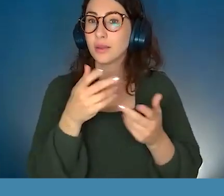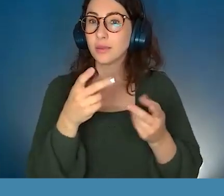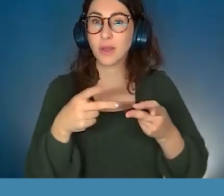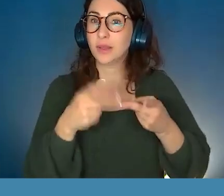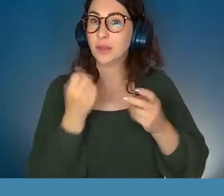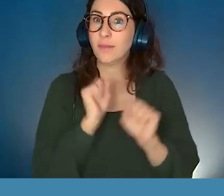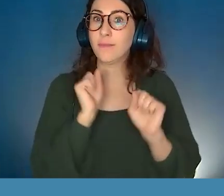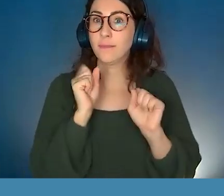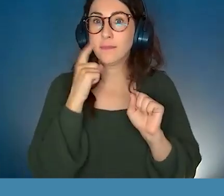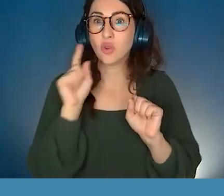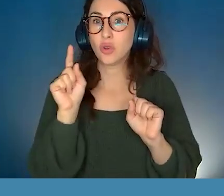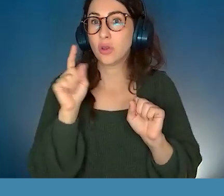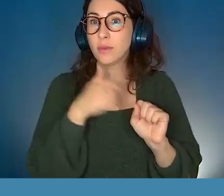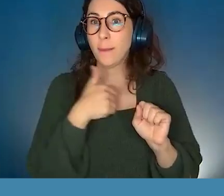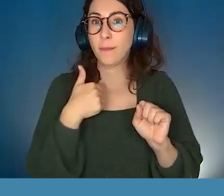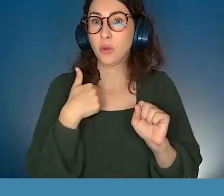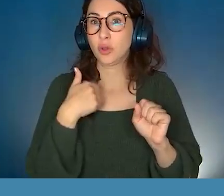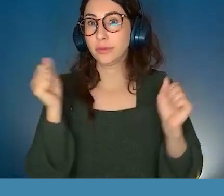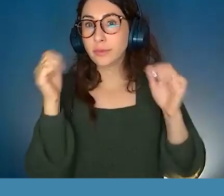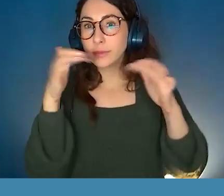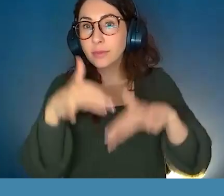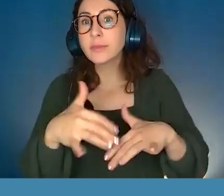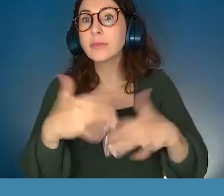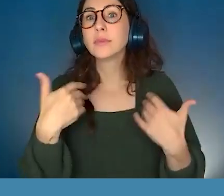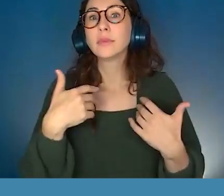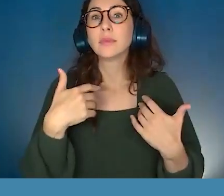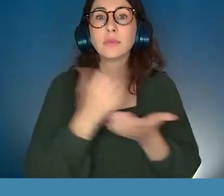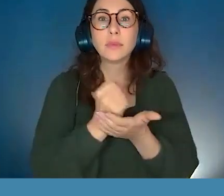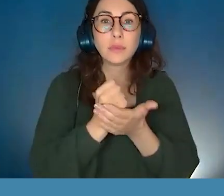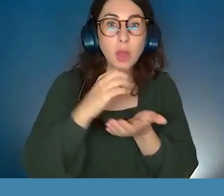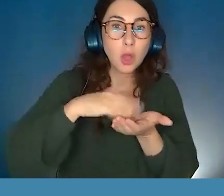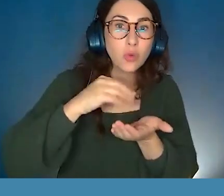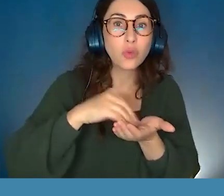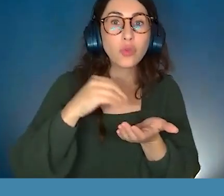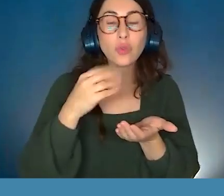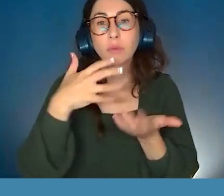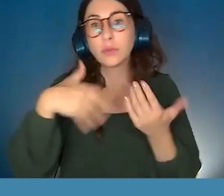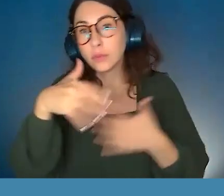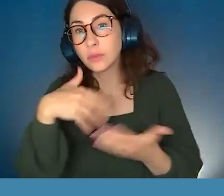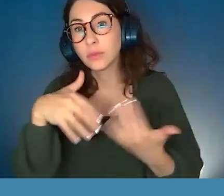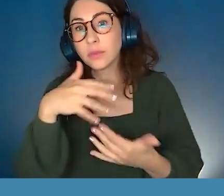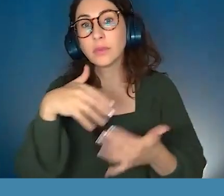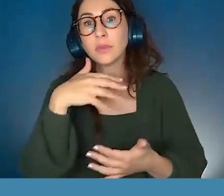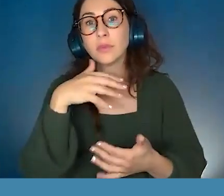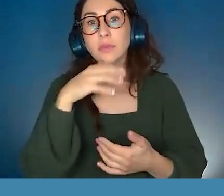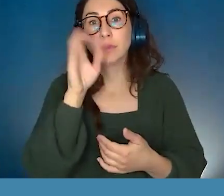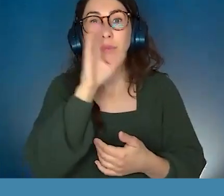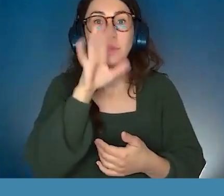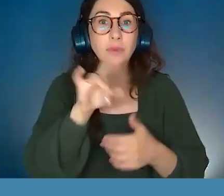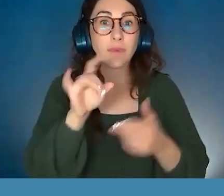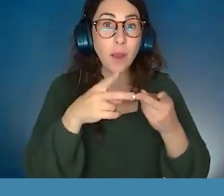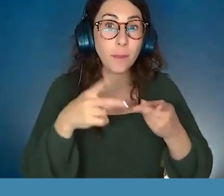go to gain knowledge, to have socialization, and to help them find some housing.